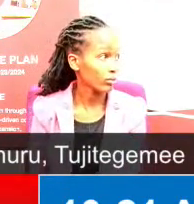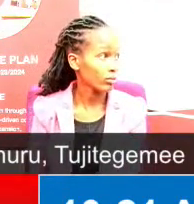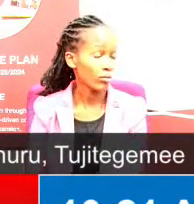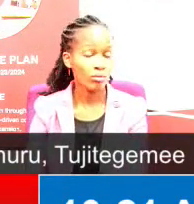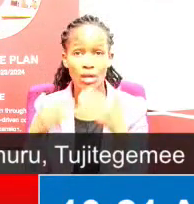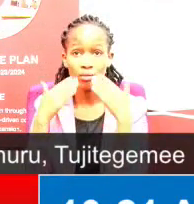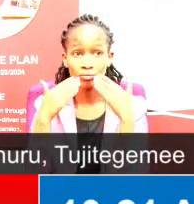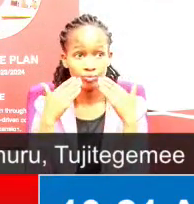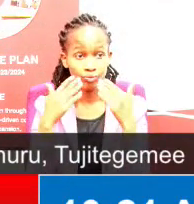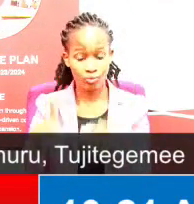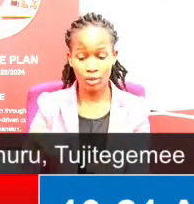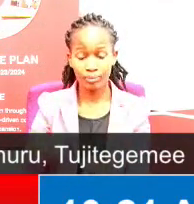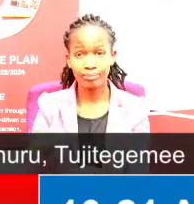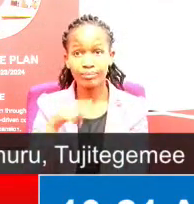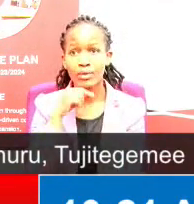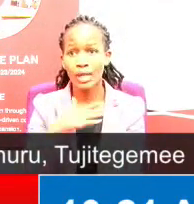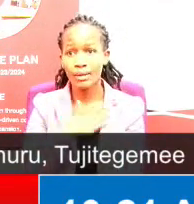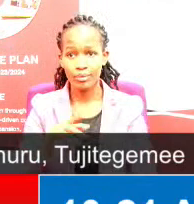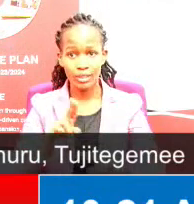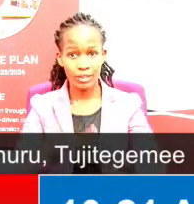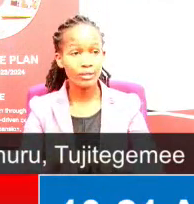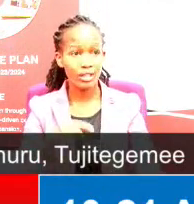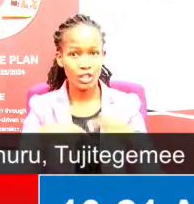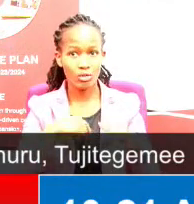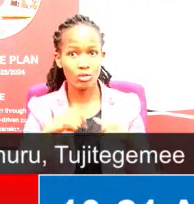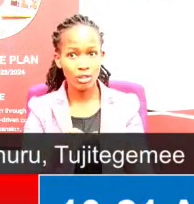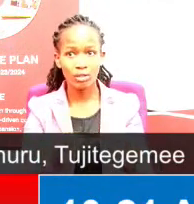Thank you very much. Ladies and gentlemen, please take your seats.